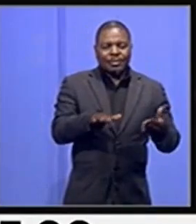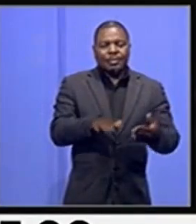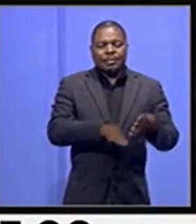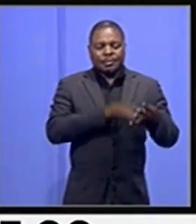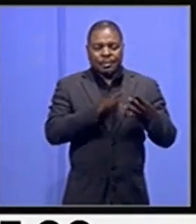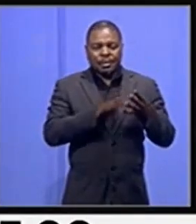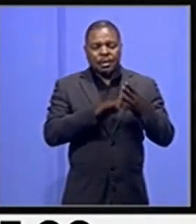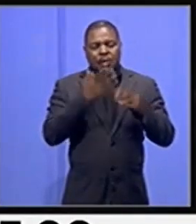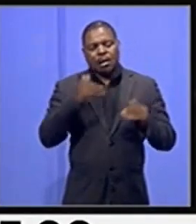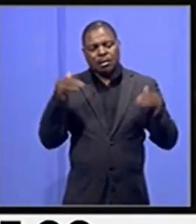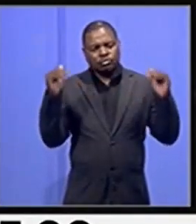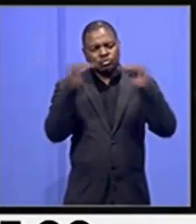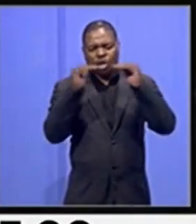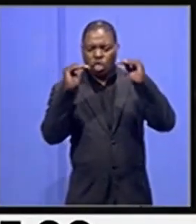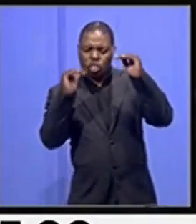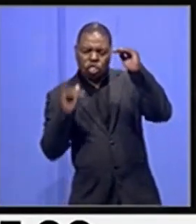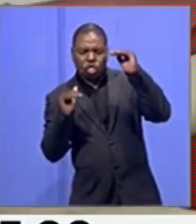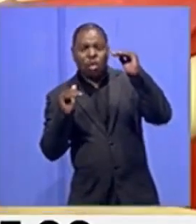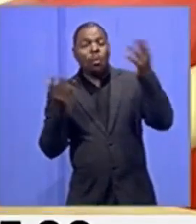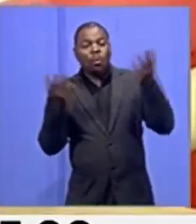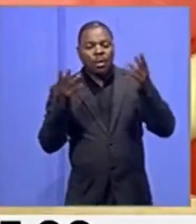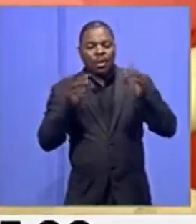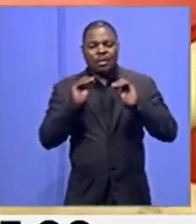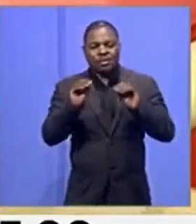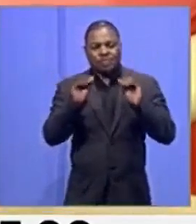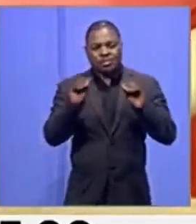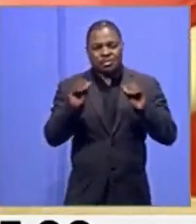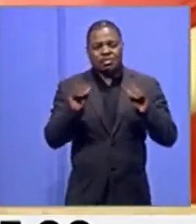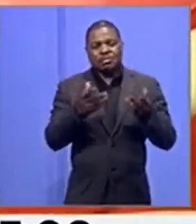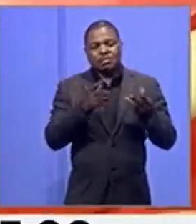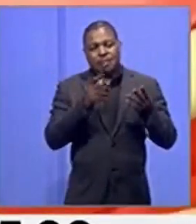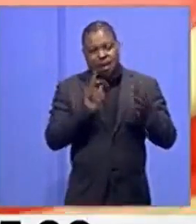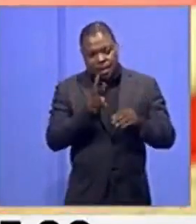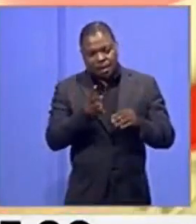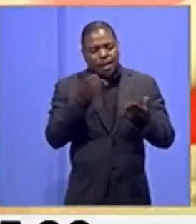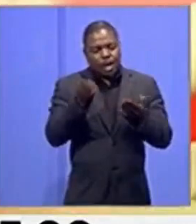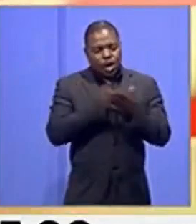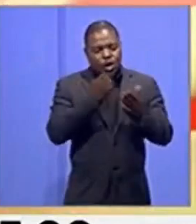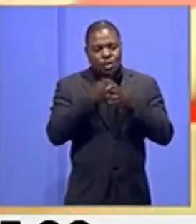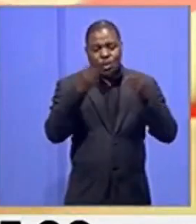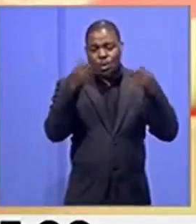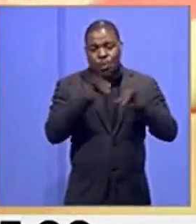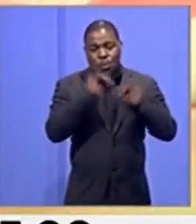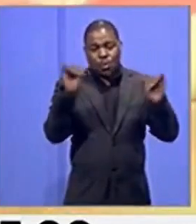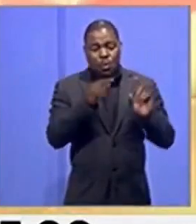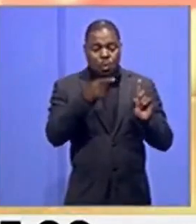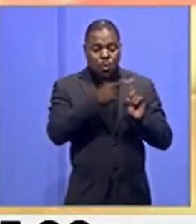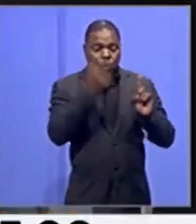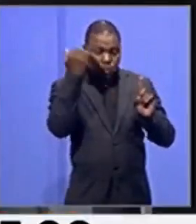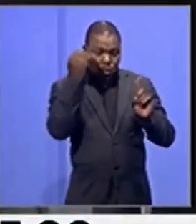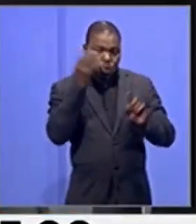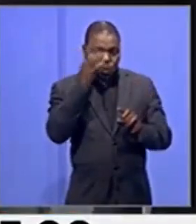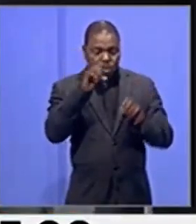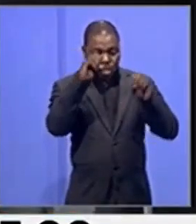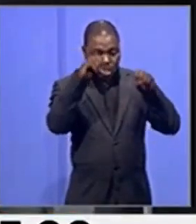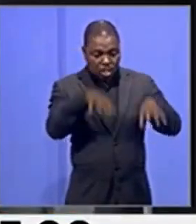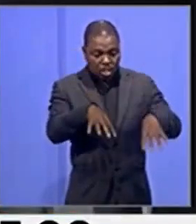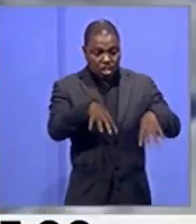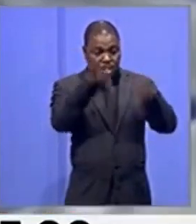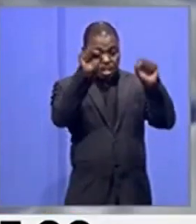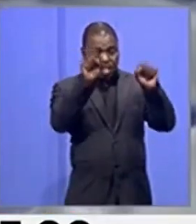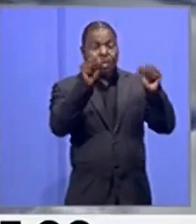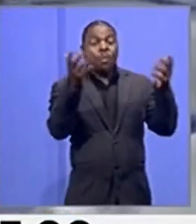go se lekalekane go kabo ya thuto le go hlola tatlhegelo ye kgolo ikonoming. Itobi o re ge motlakase o kgaolwa